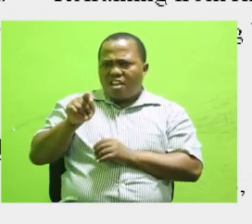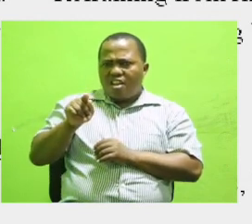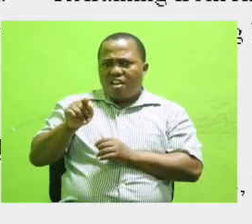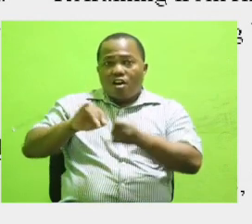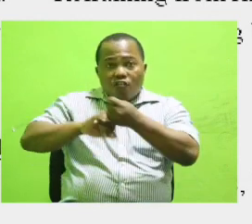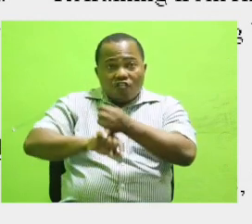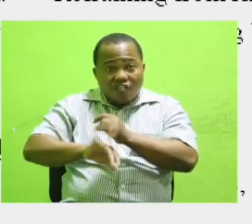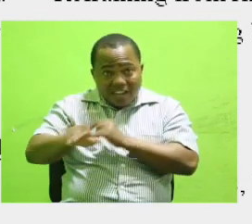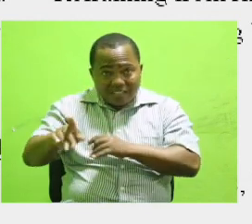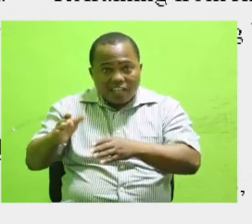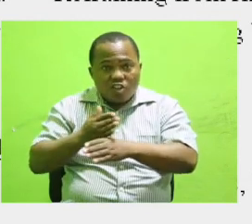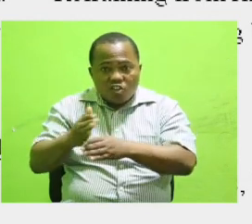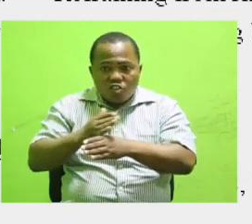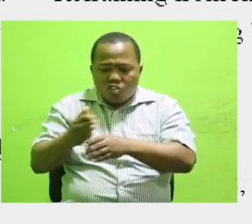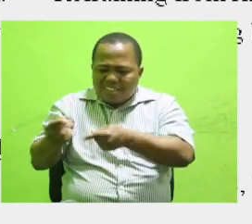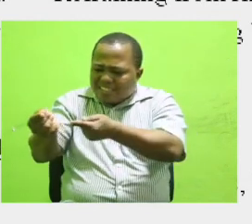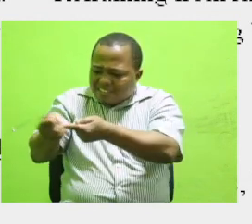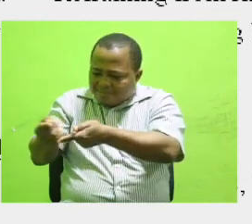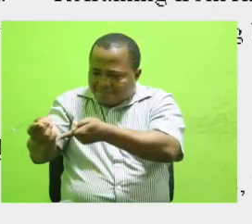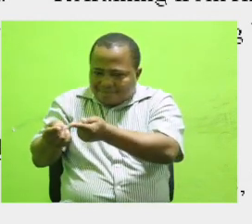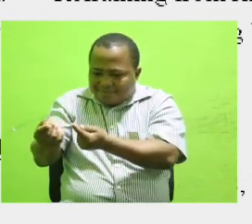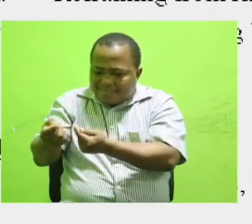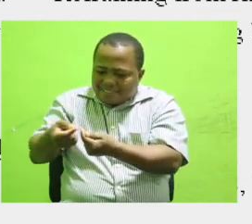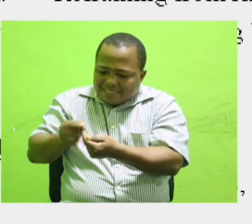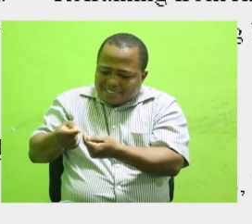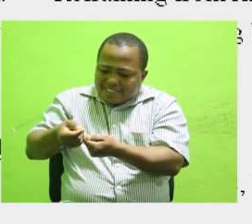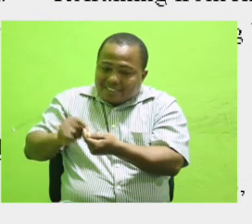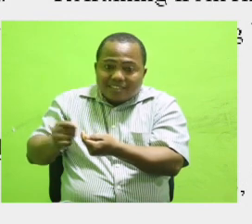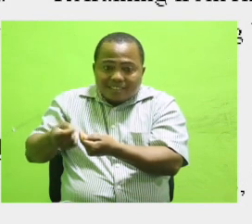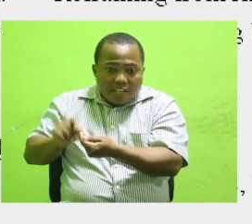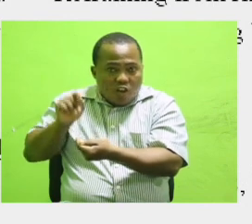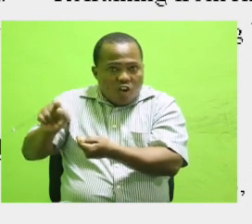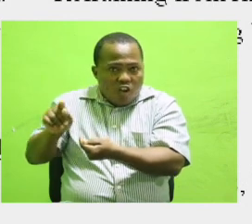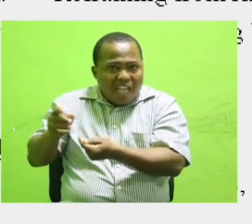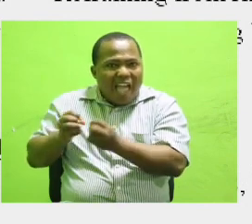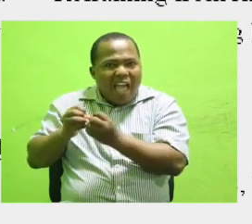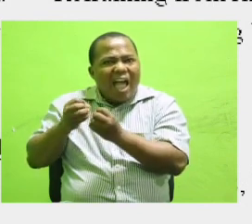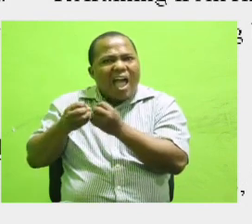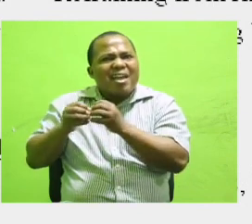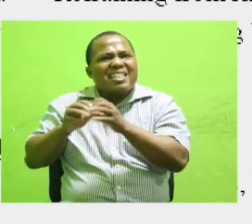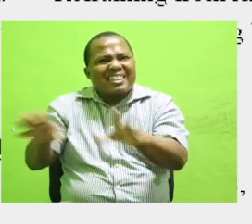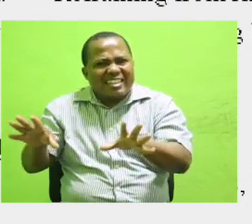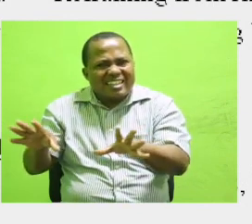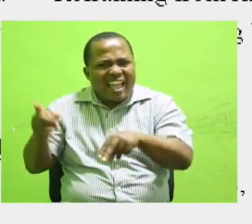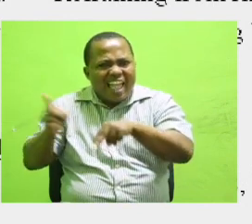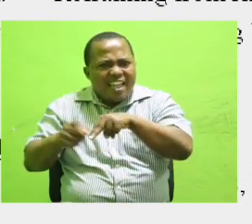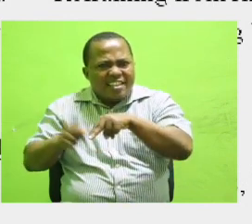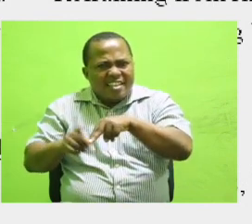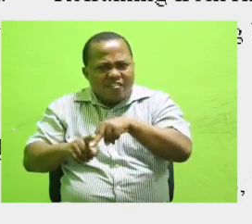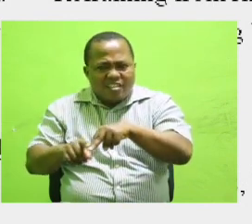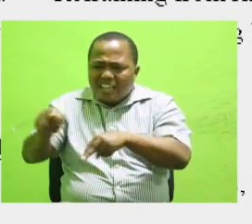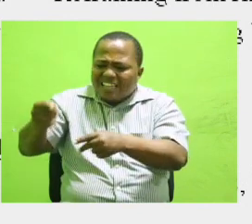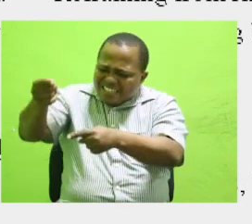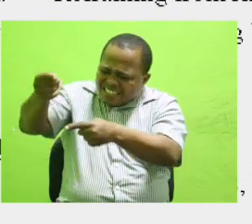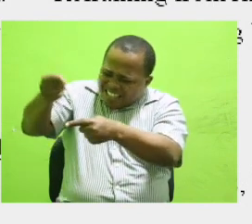has many sexual partners, or she has had many sexual partners, that's why she has AIDS.